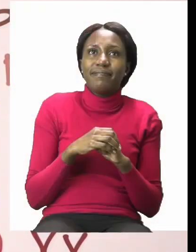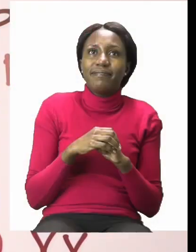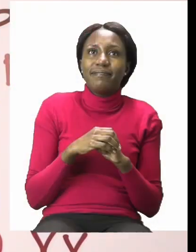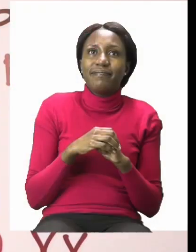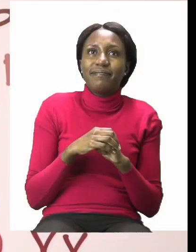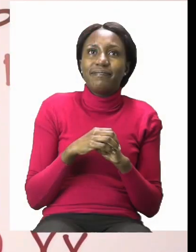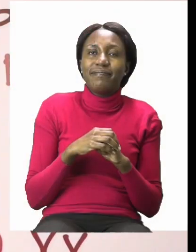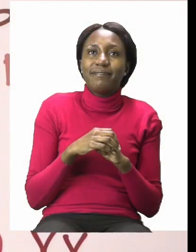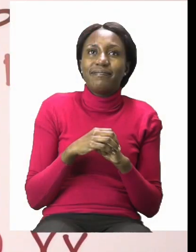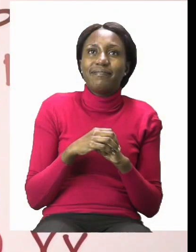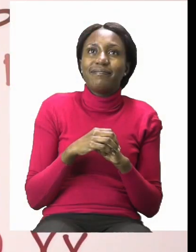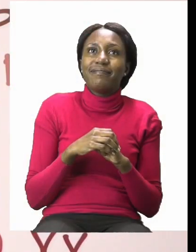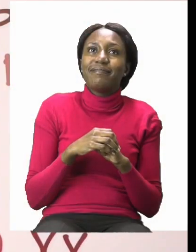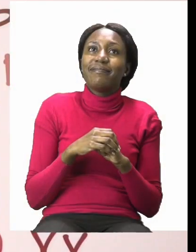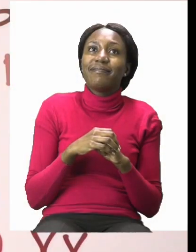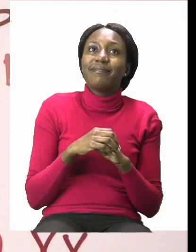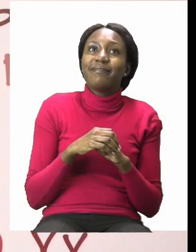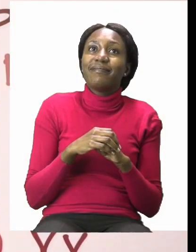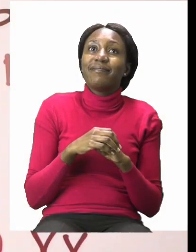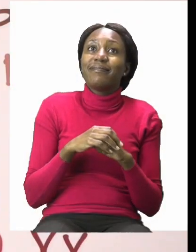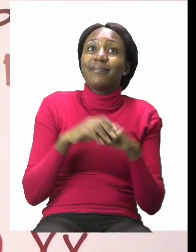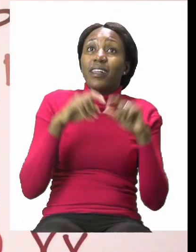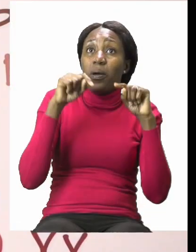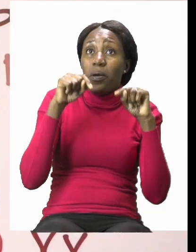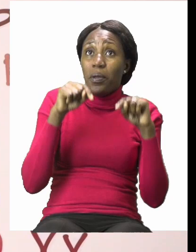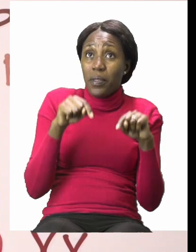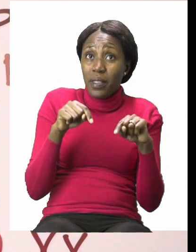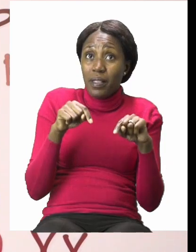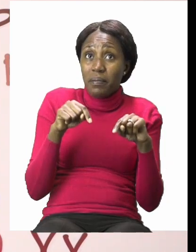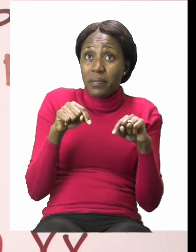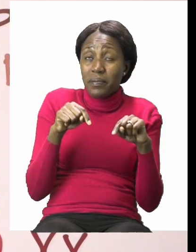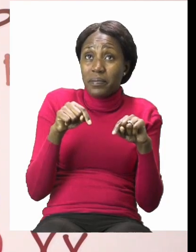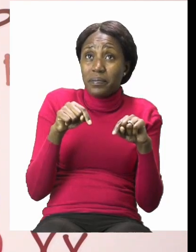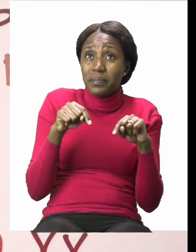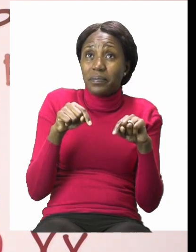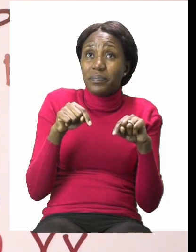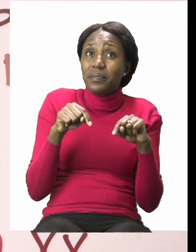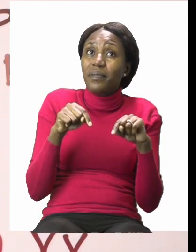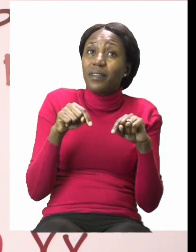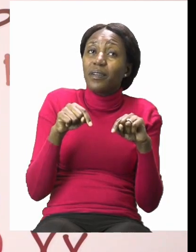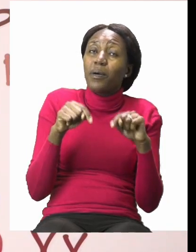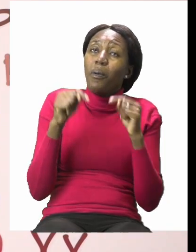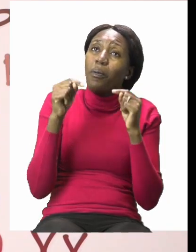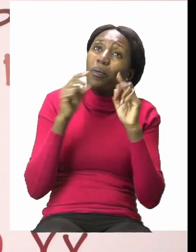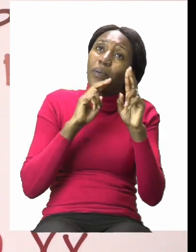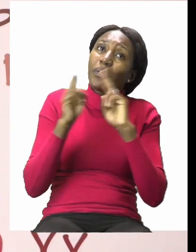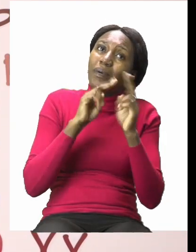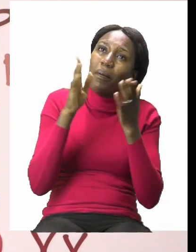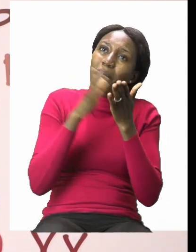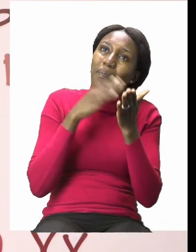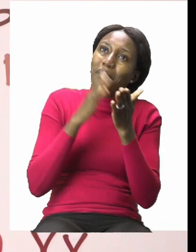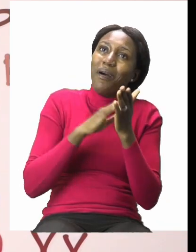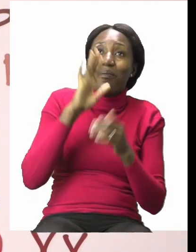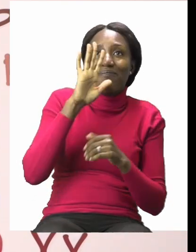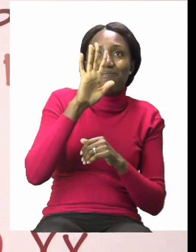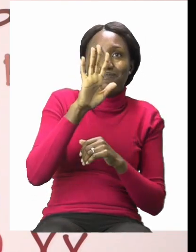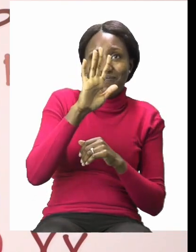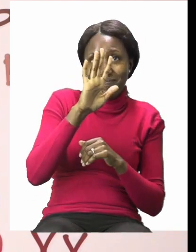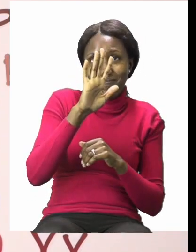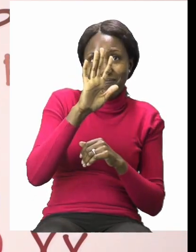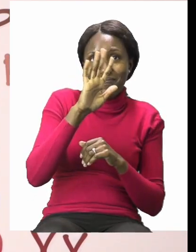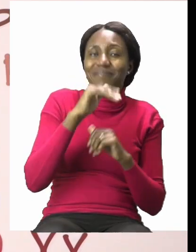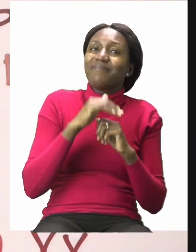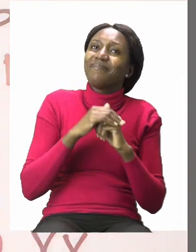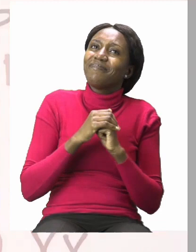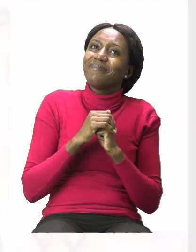Now, boys and girls, we are going to start our lesson by going to page 5. On page